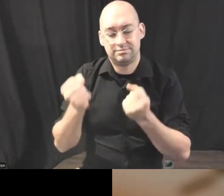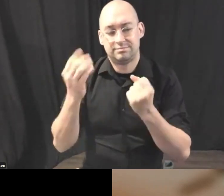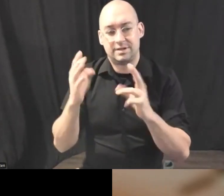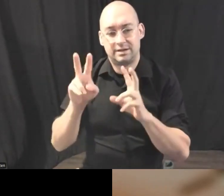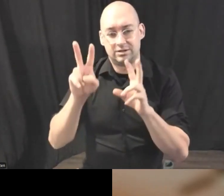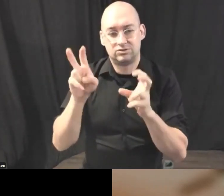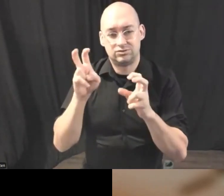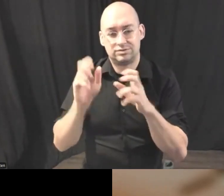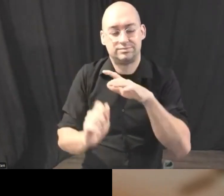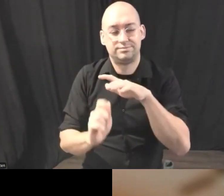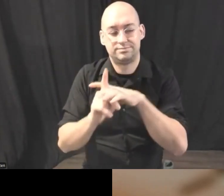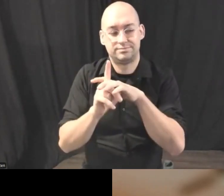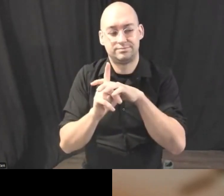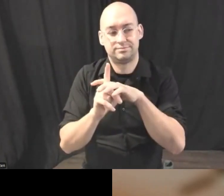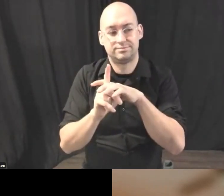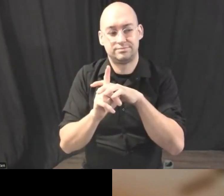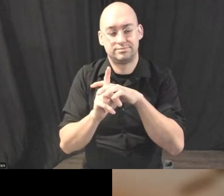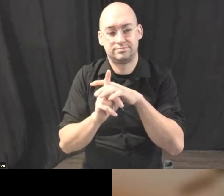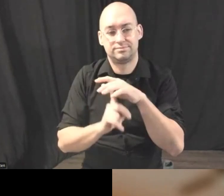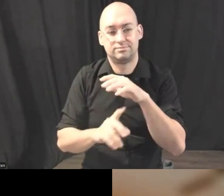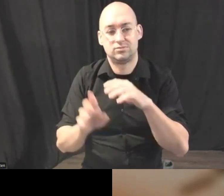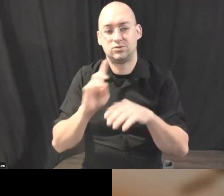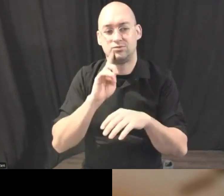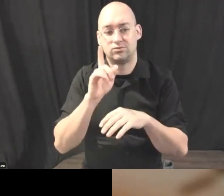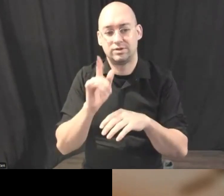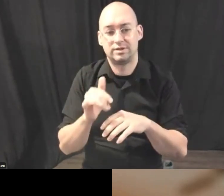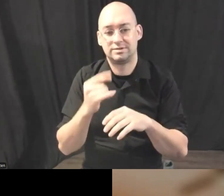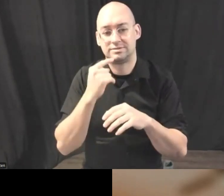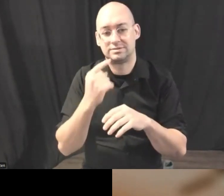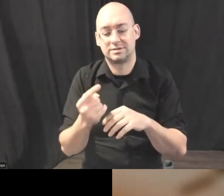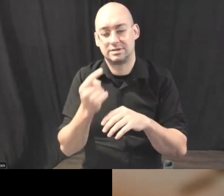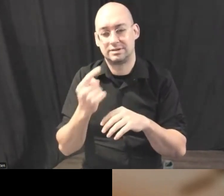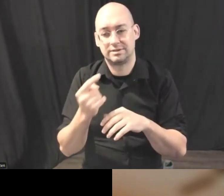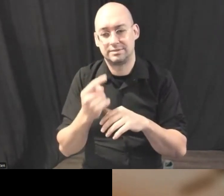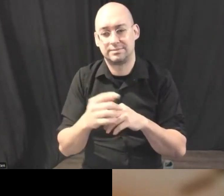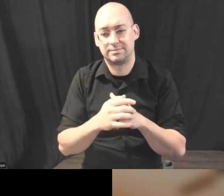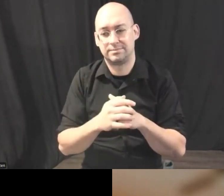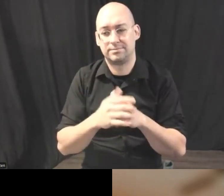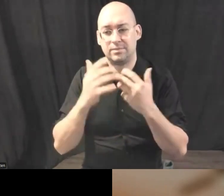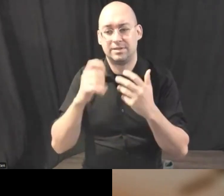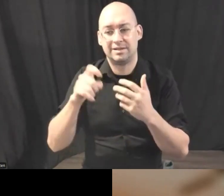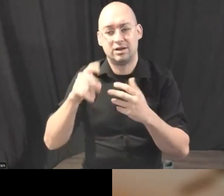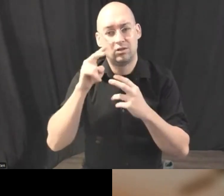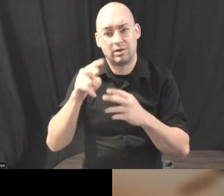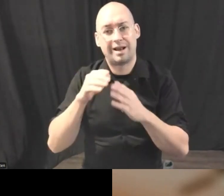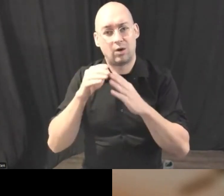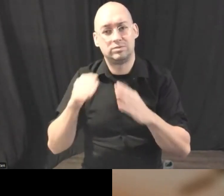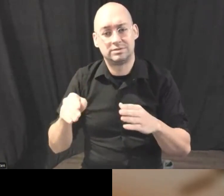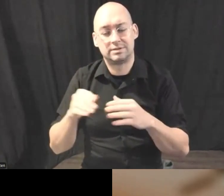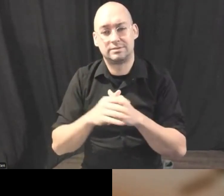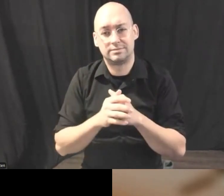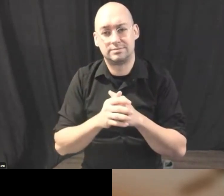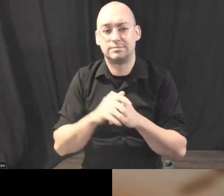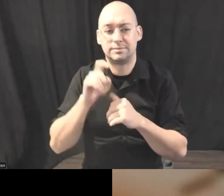up. So I would really, you know, say we need to really look at housing. We really need to look